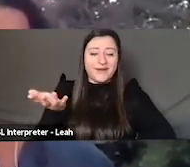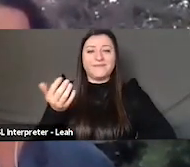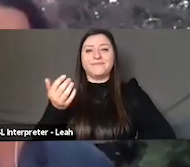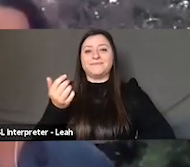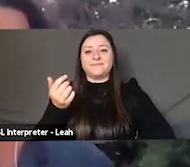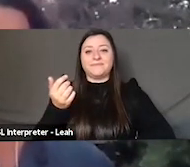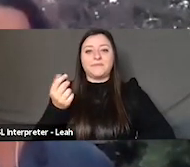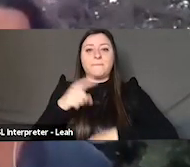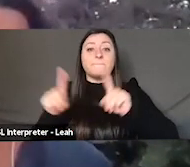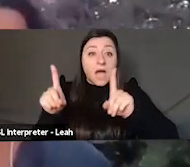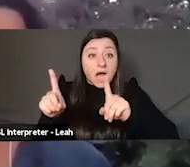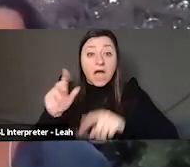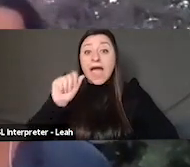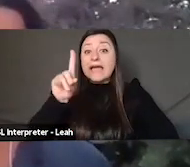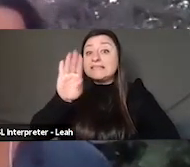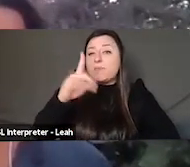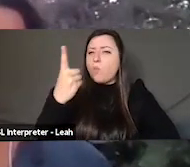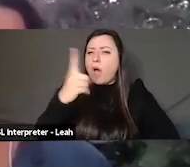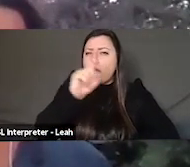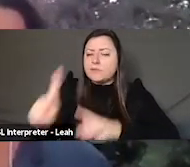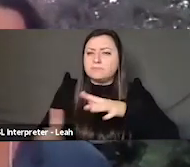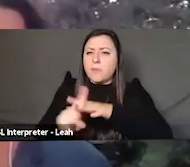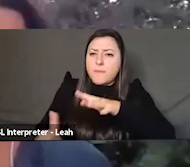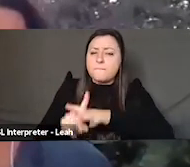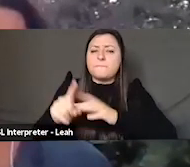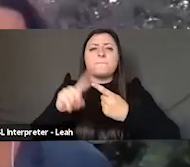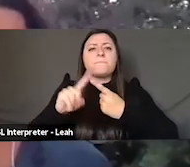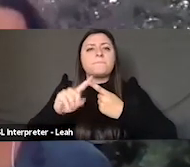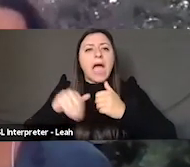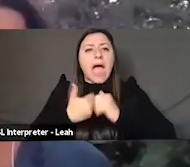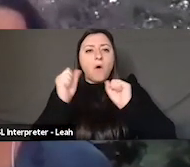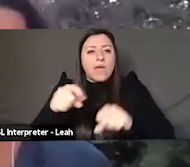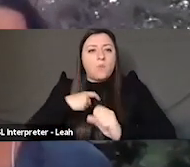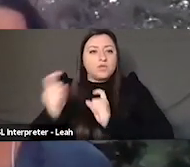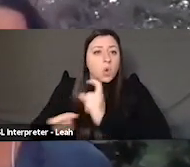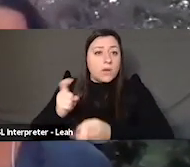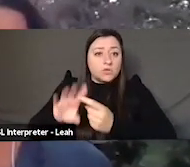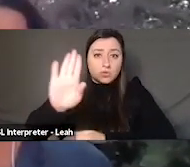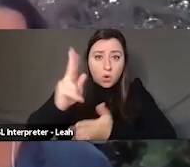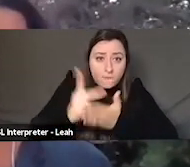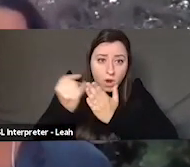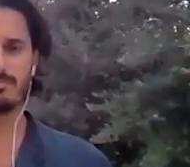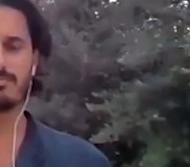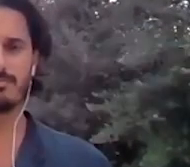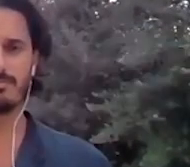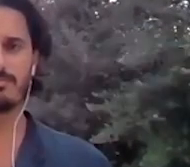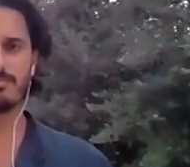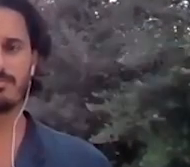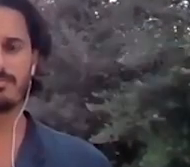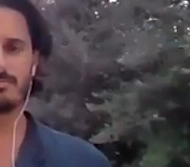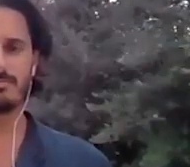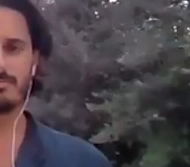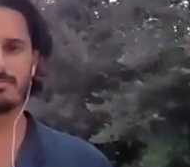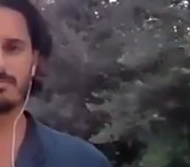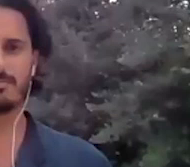that kept coming back is, A, how can we donate to your project? And if there is a link, please put it in the chat. And B, how